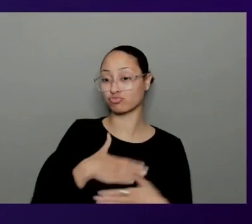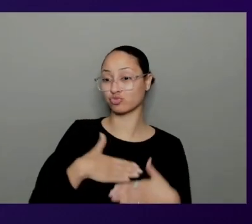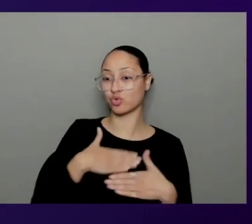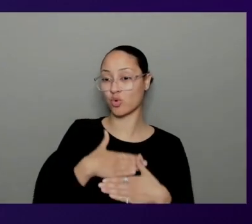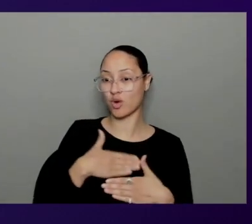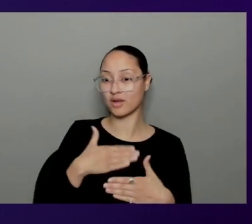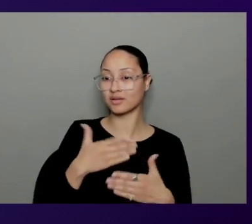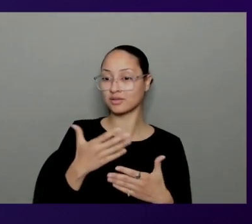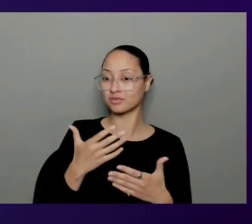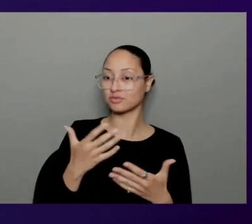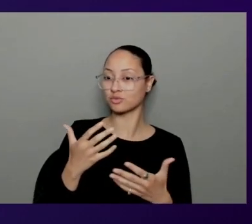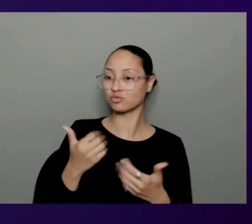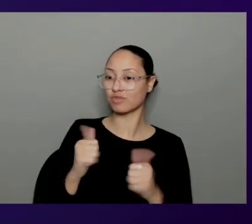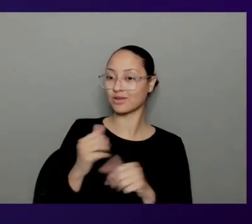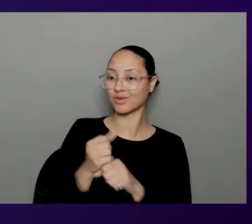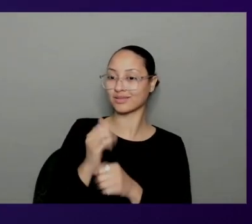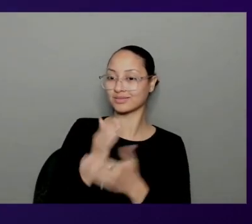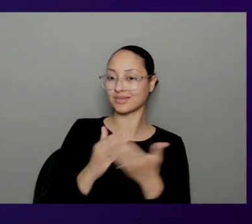themselves.